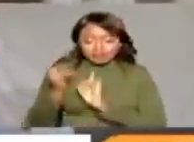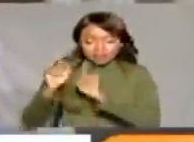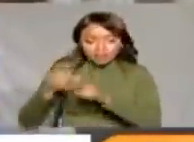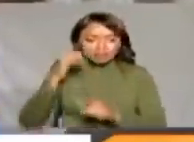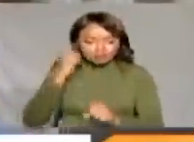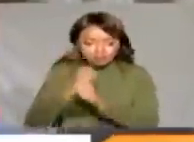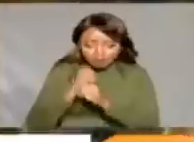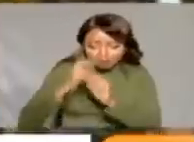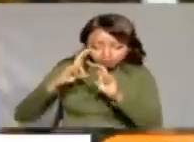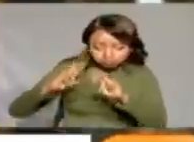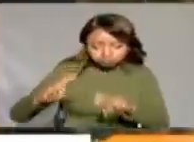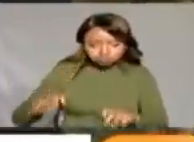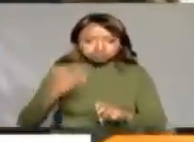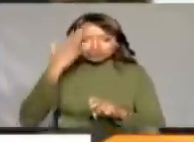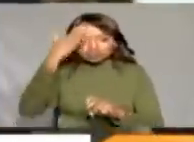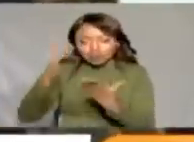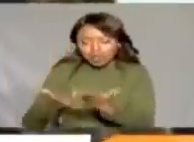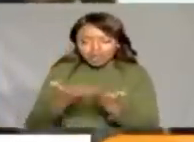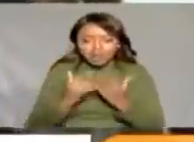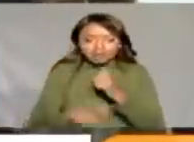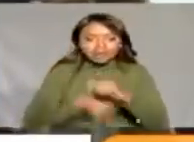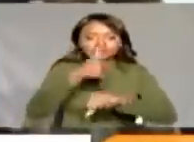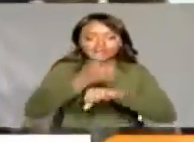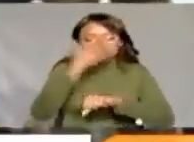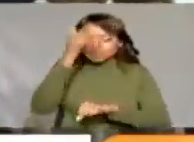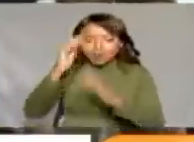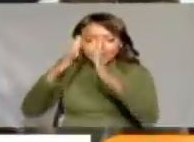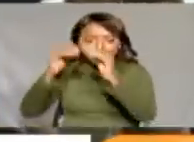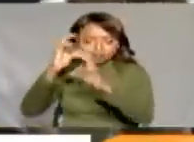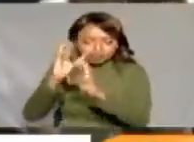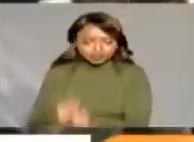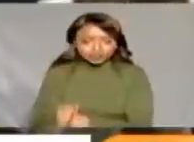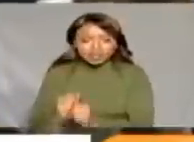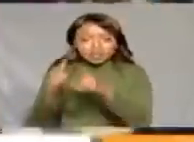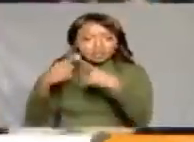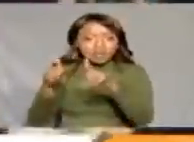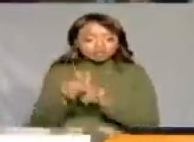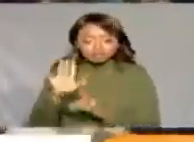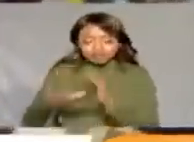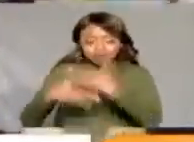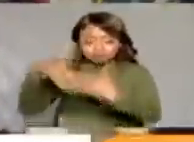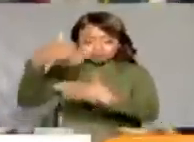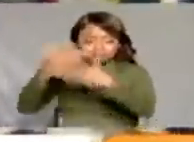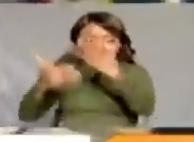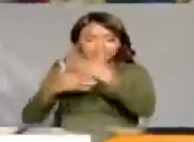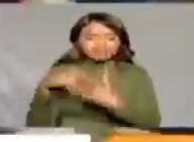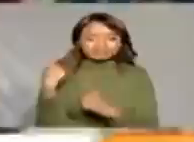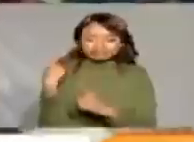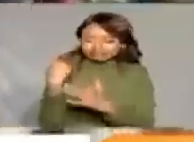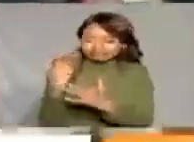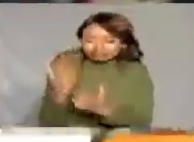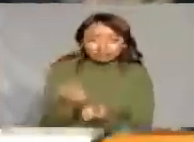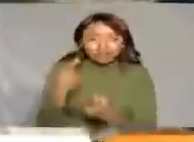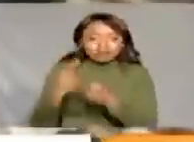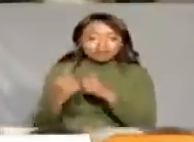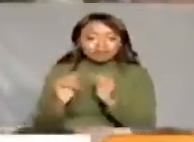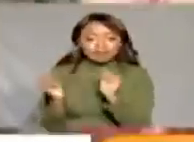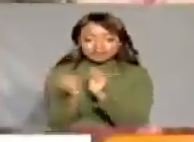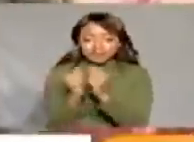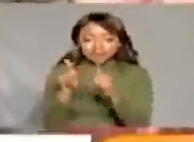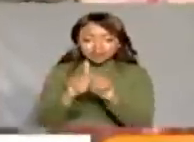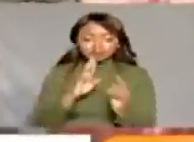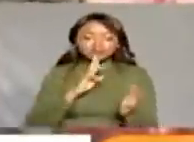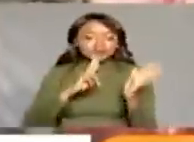their investigations that will help establish what led to the collapse. The building is said to be over 10 years old, with preliminary